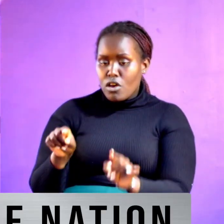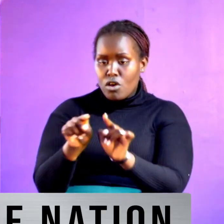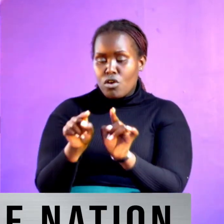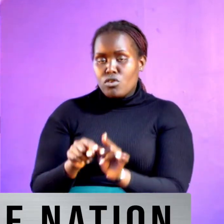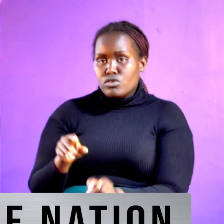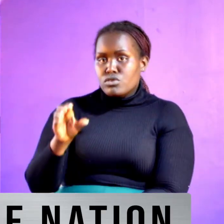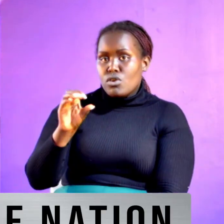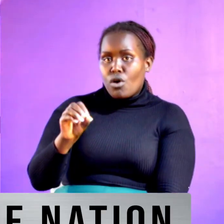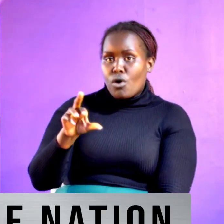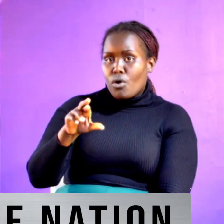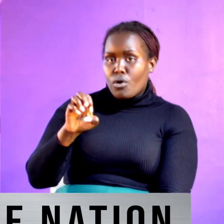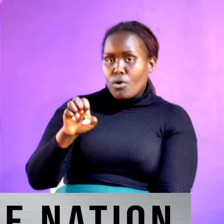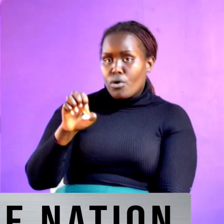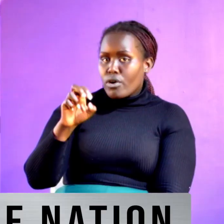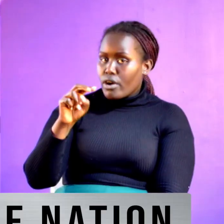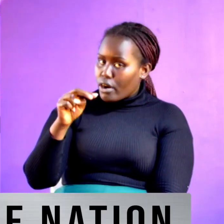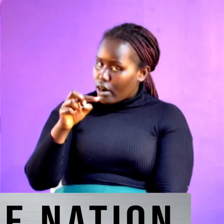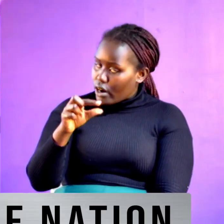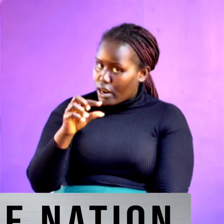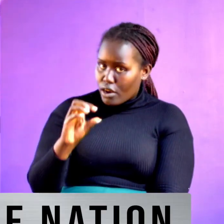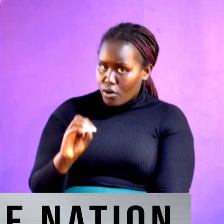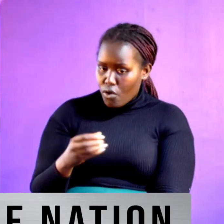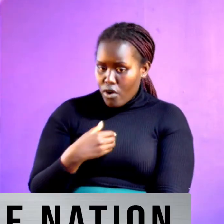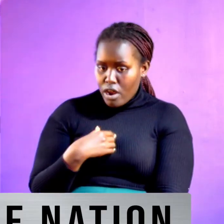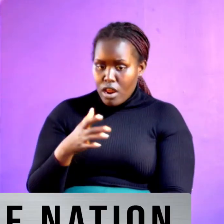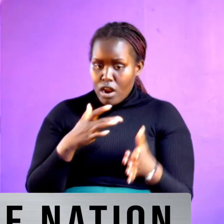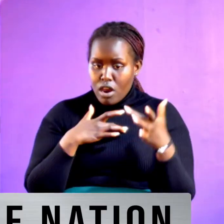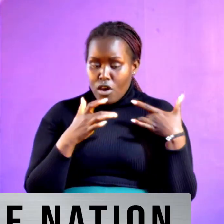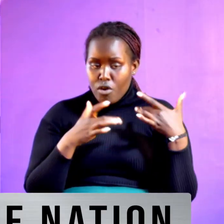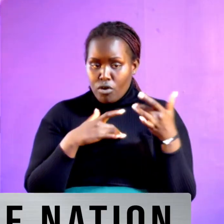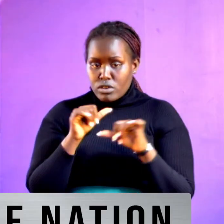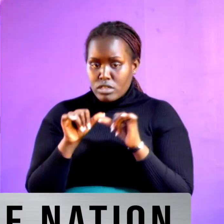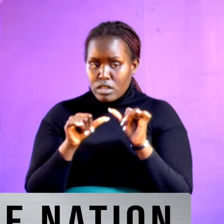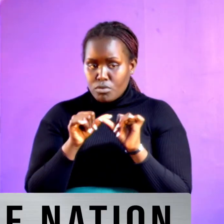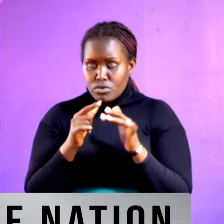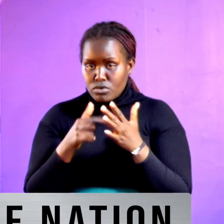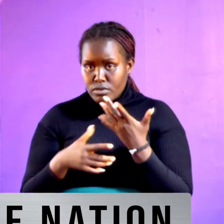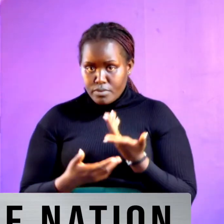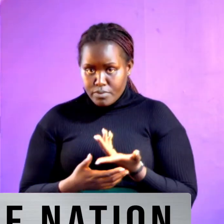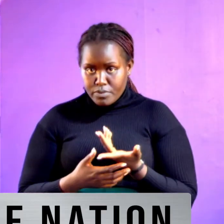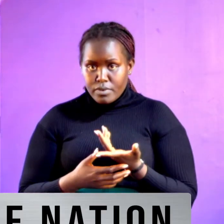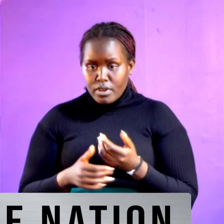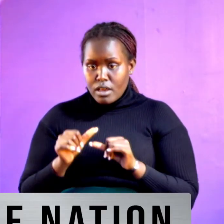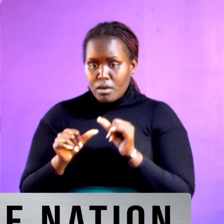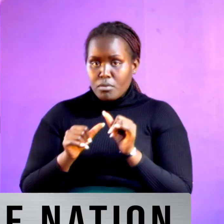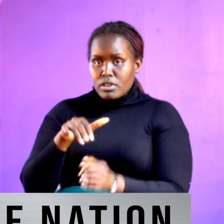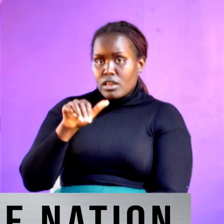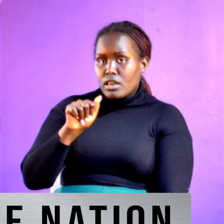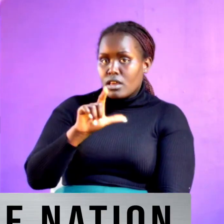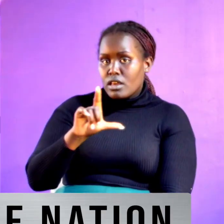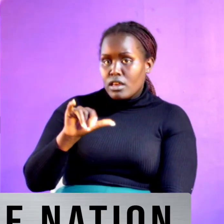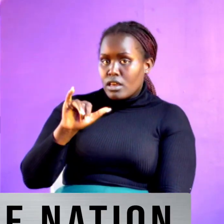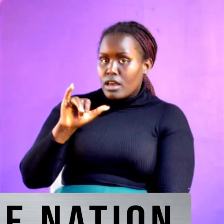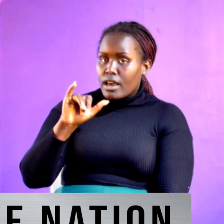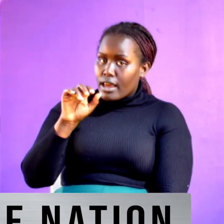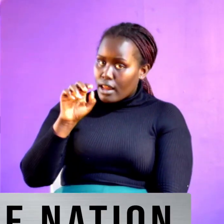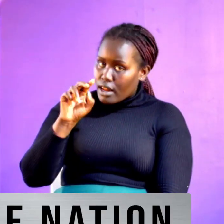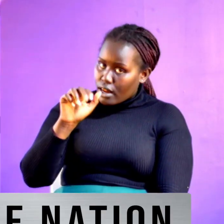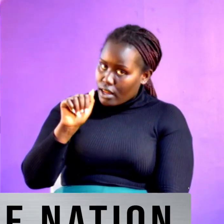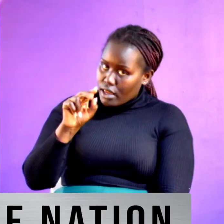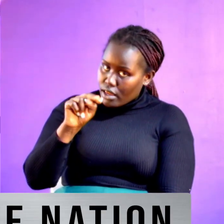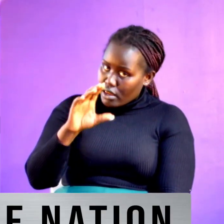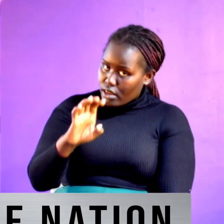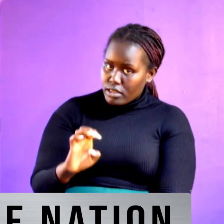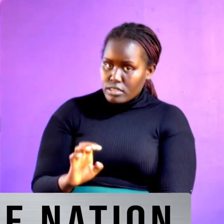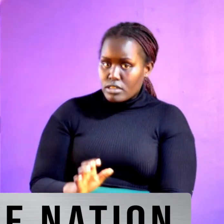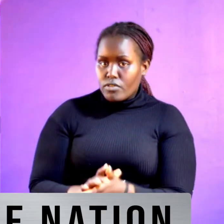had tried to raise concerns, right, over the alliances or the coalition, the broad-based coalition,